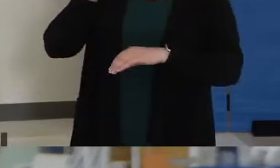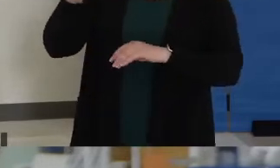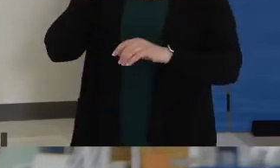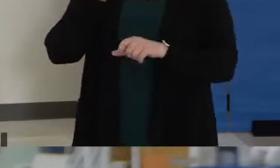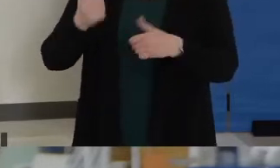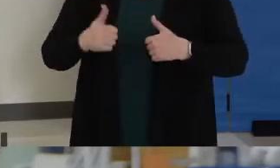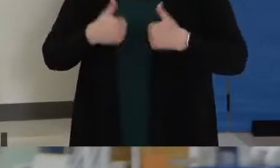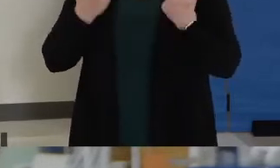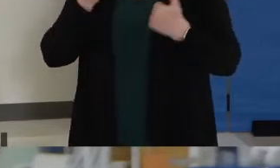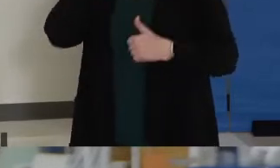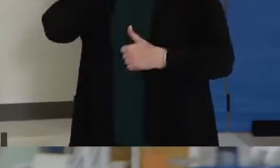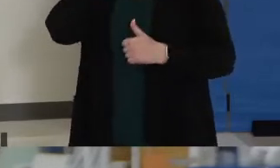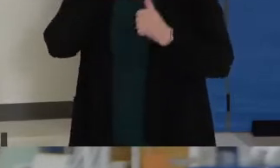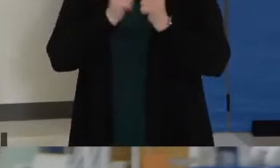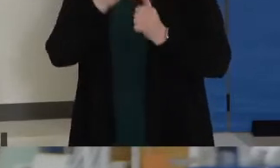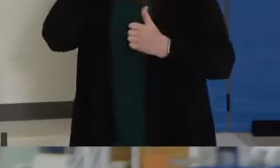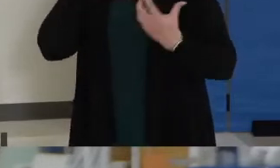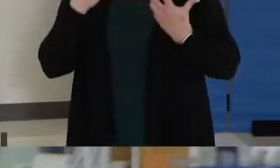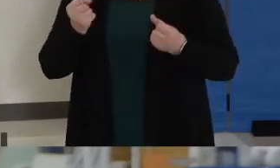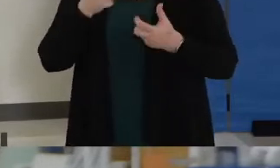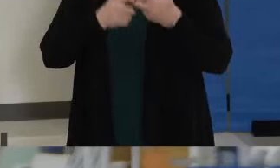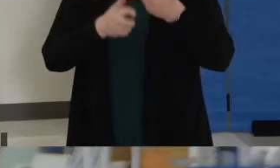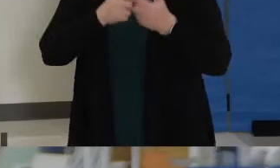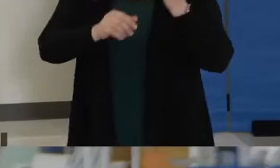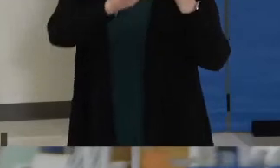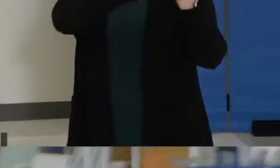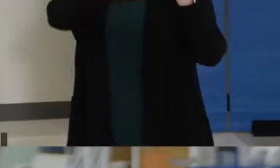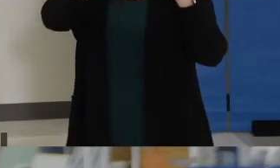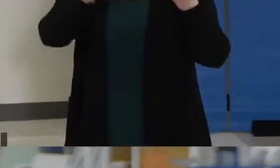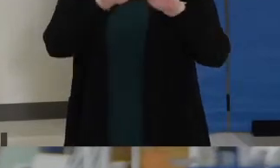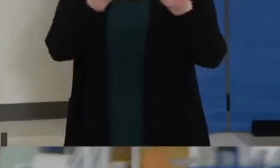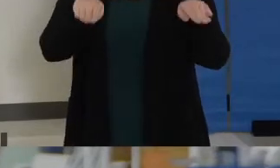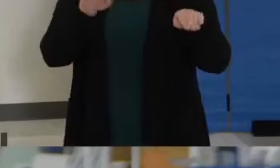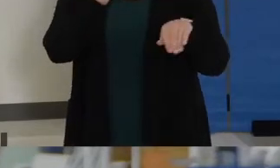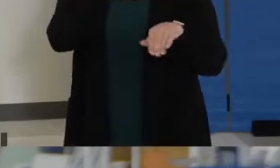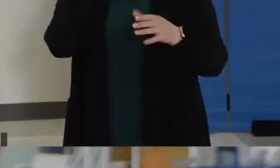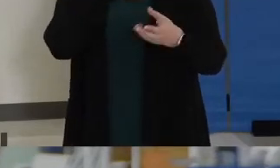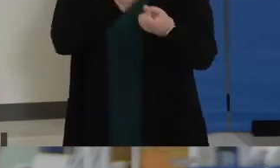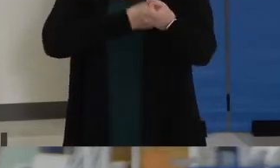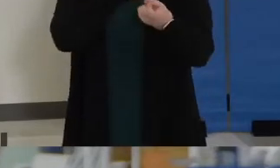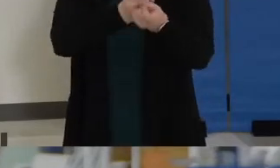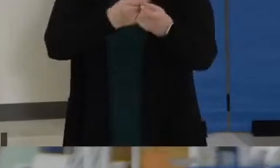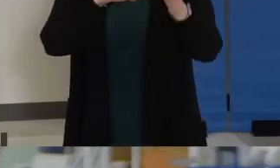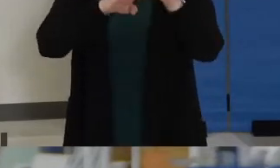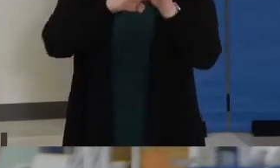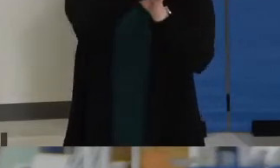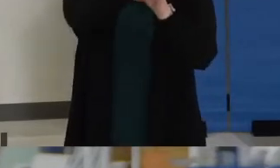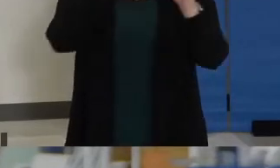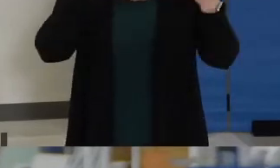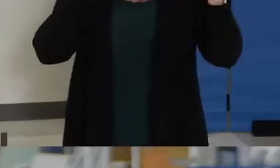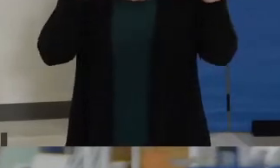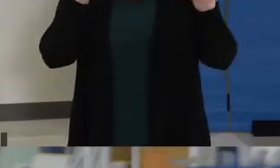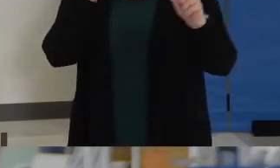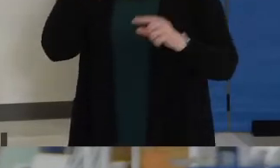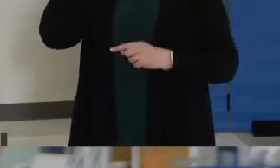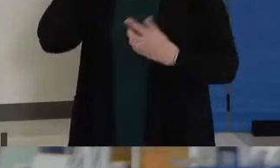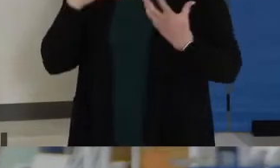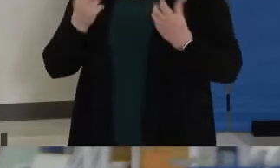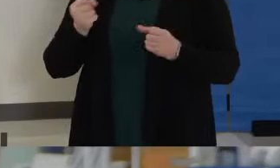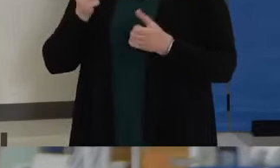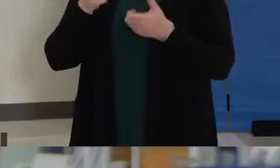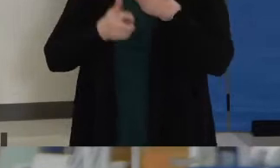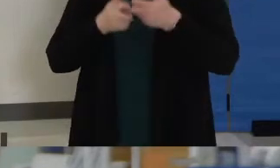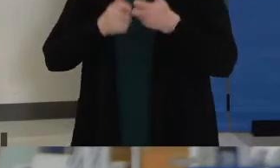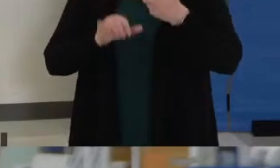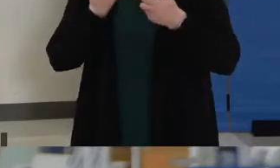issues. It is clear to me that stable housing is key to keeping veterans striving and successful, and mental health issues are often the main